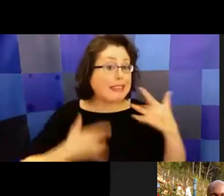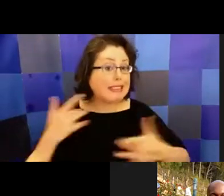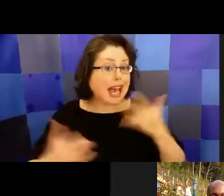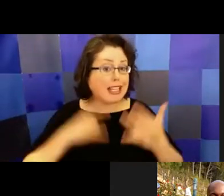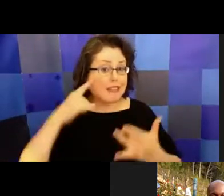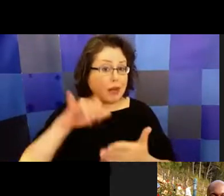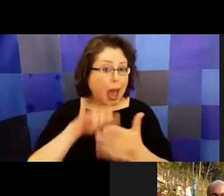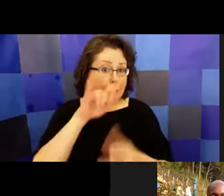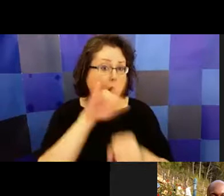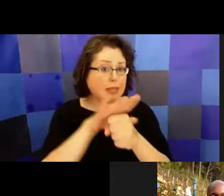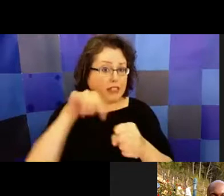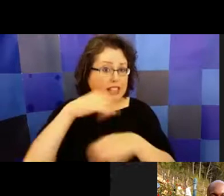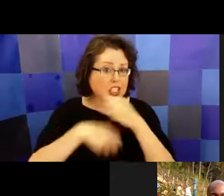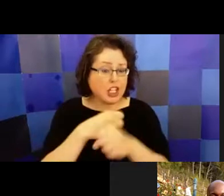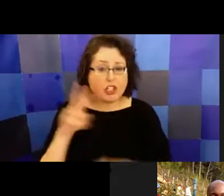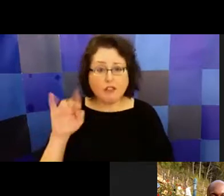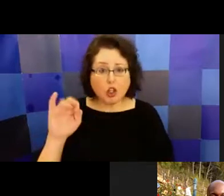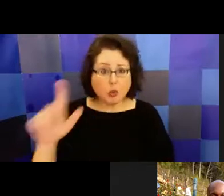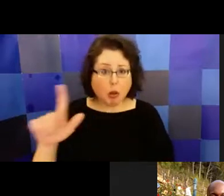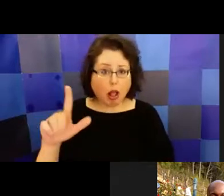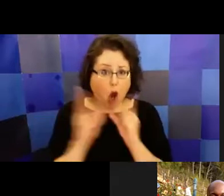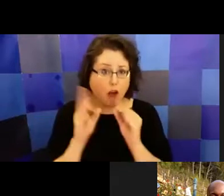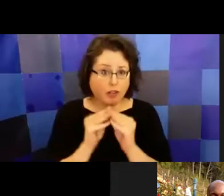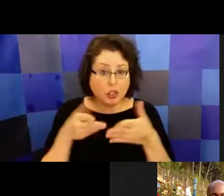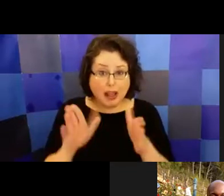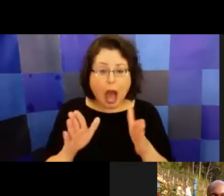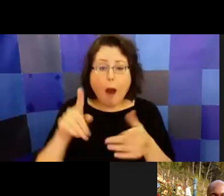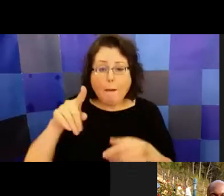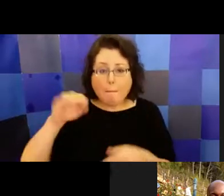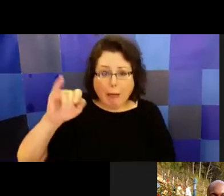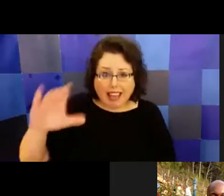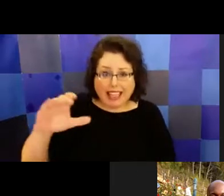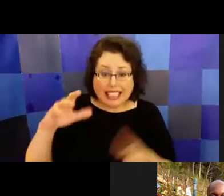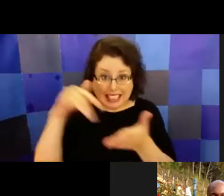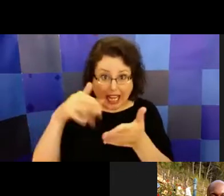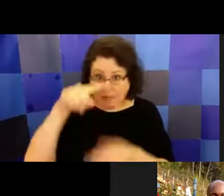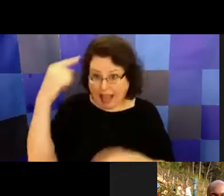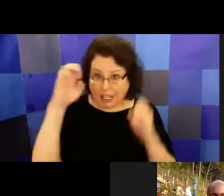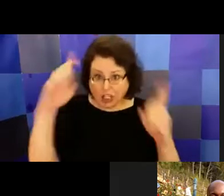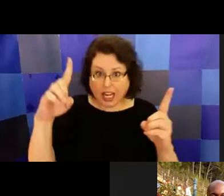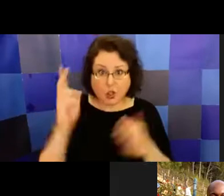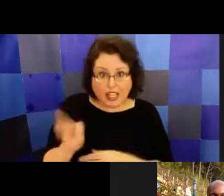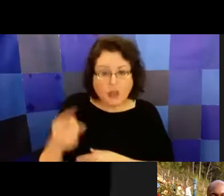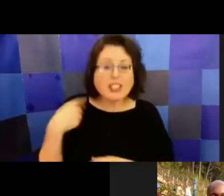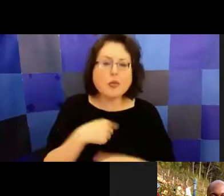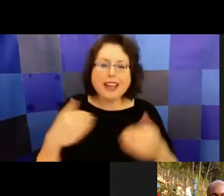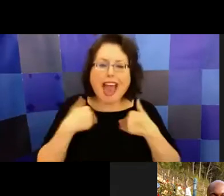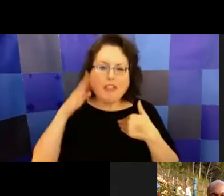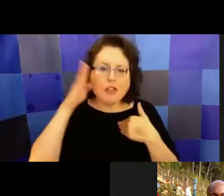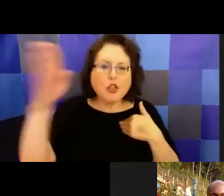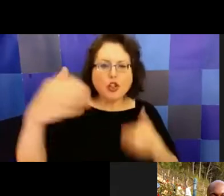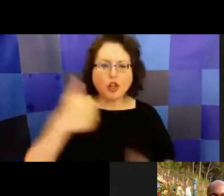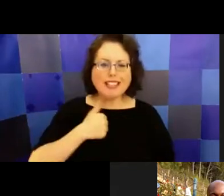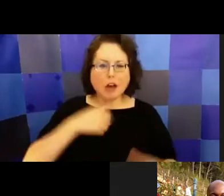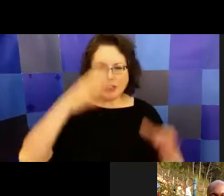of this year's virtual conference to allow public study of Black educational histories as we work to forge futures of